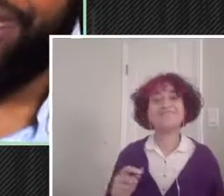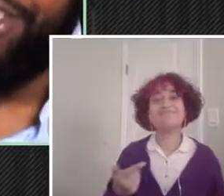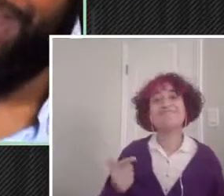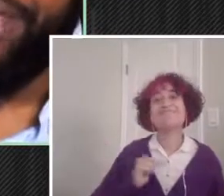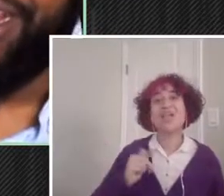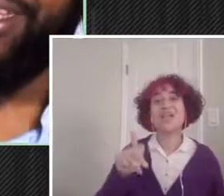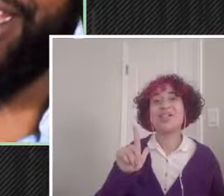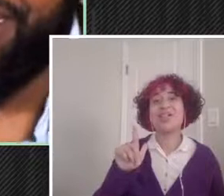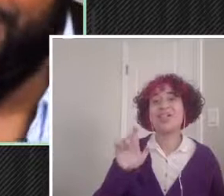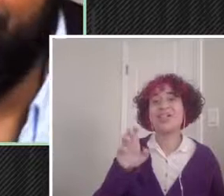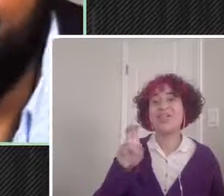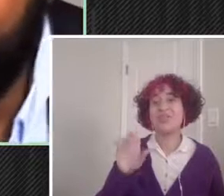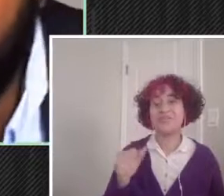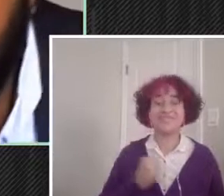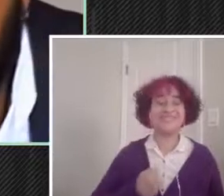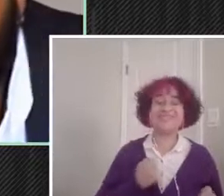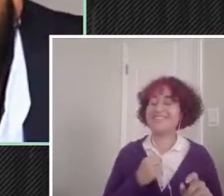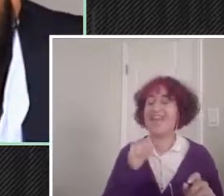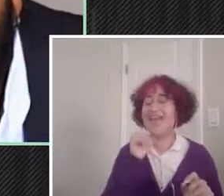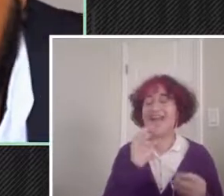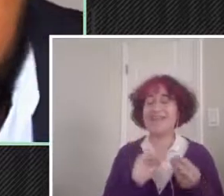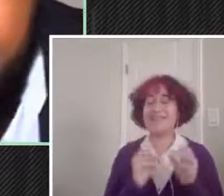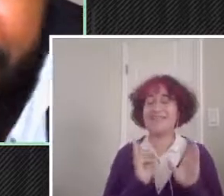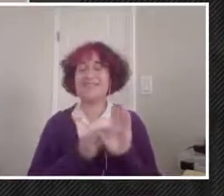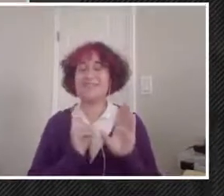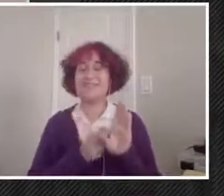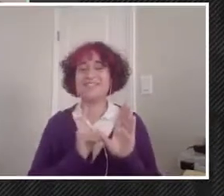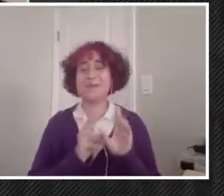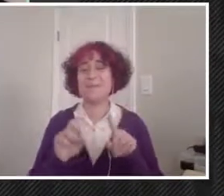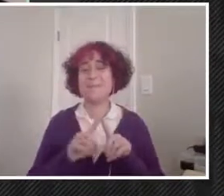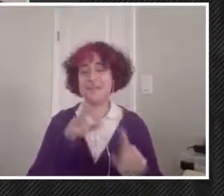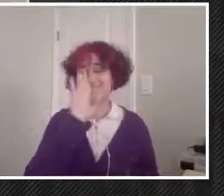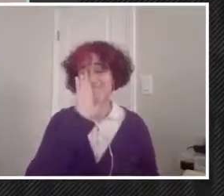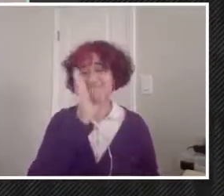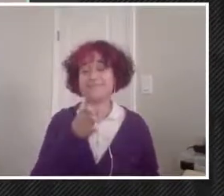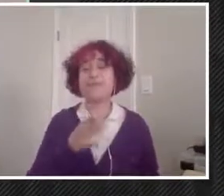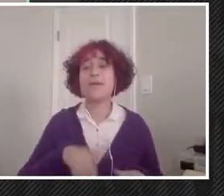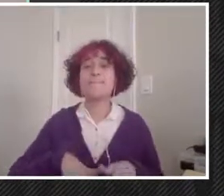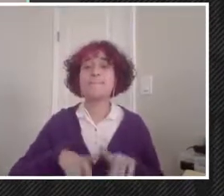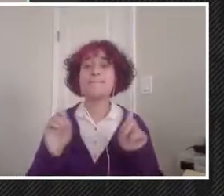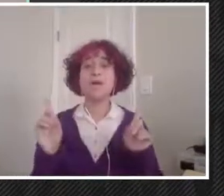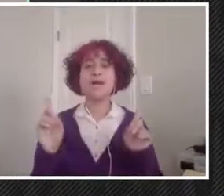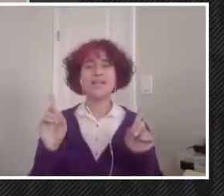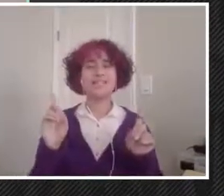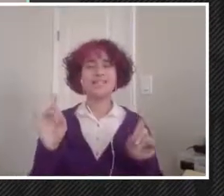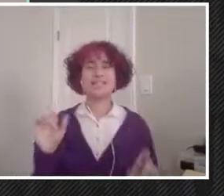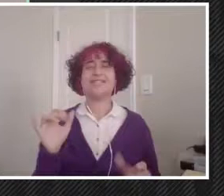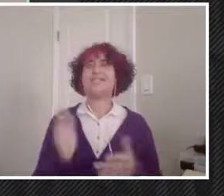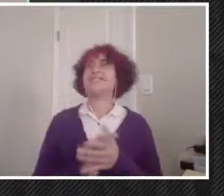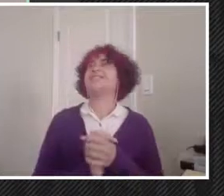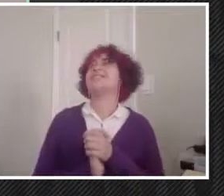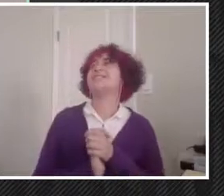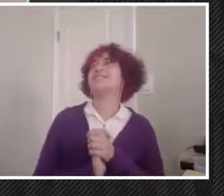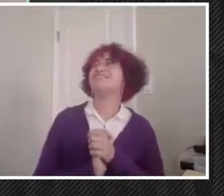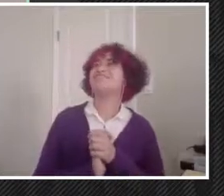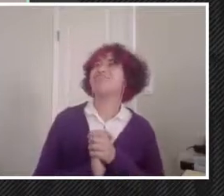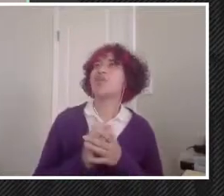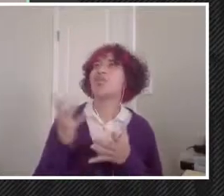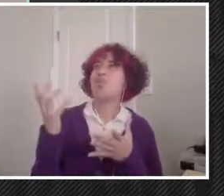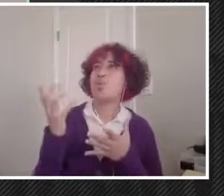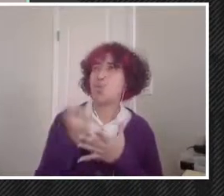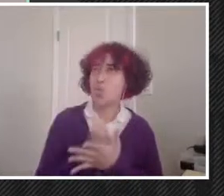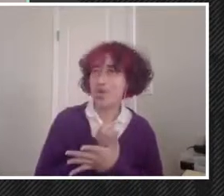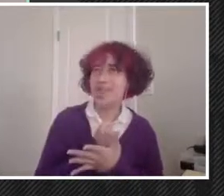I don't mean to jump in like that. No, go ahead. But like, the wins have come as